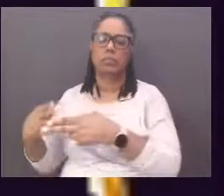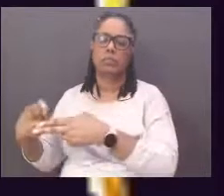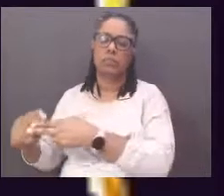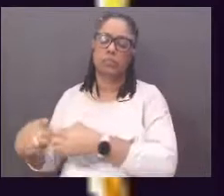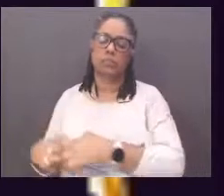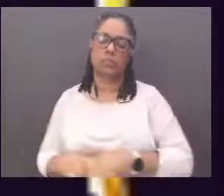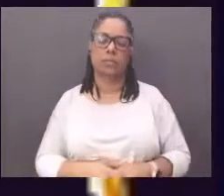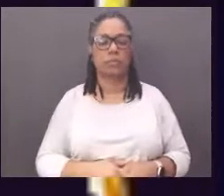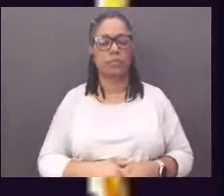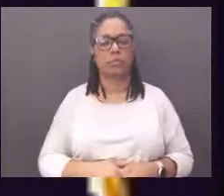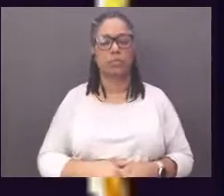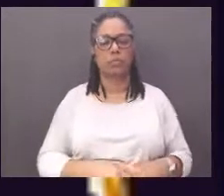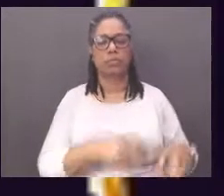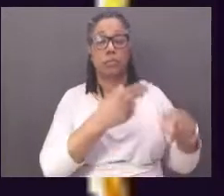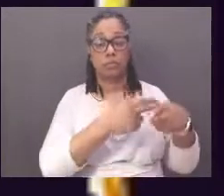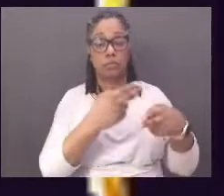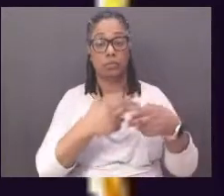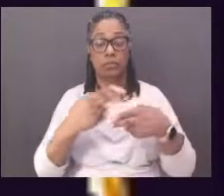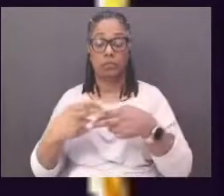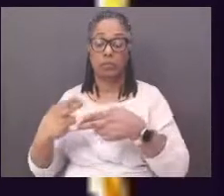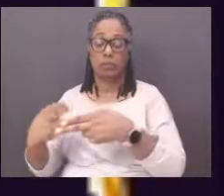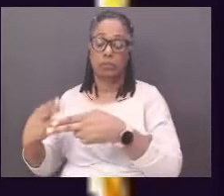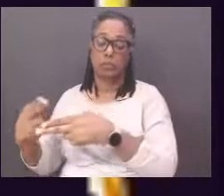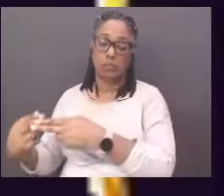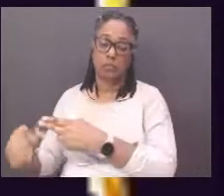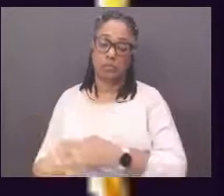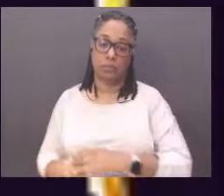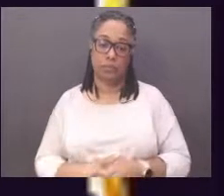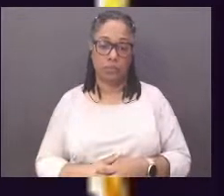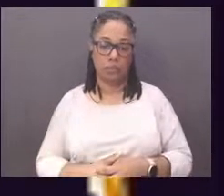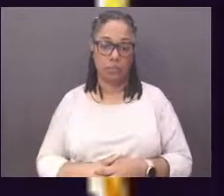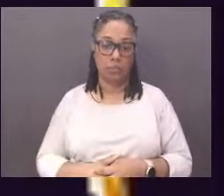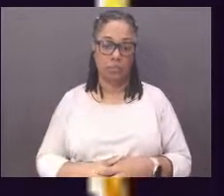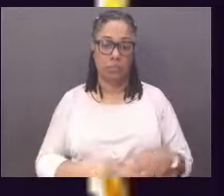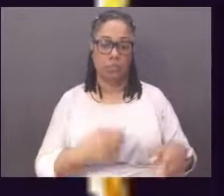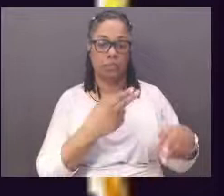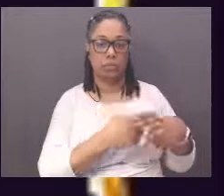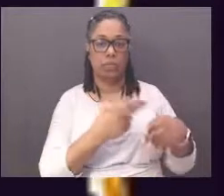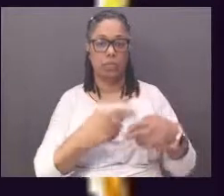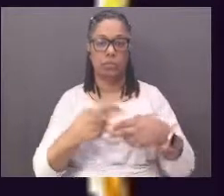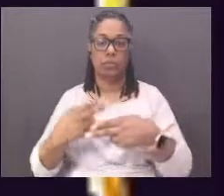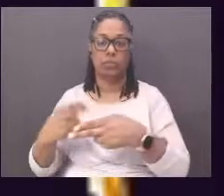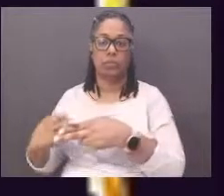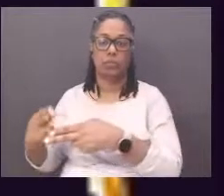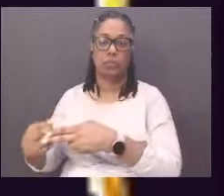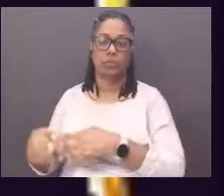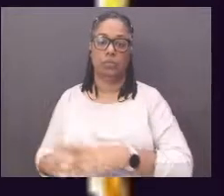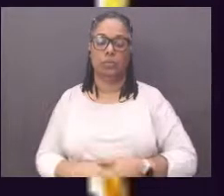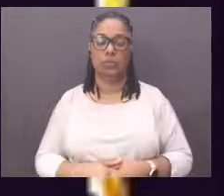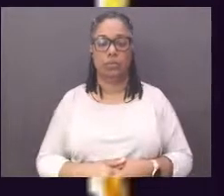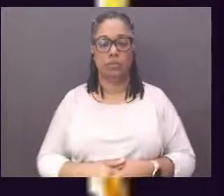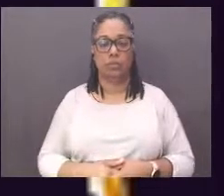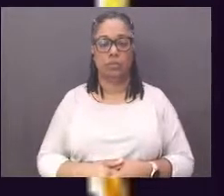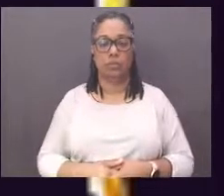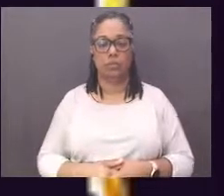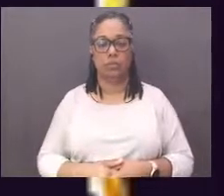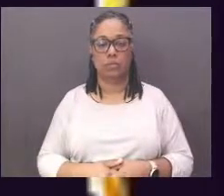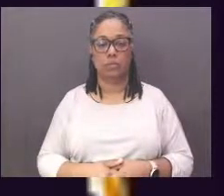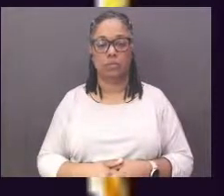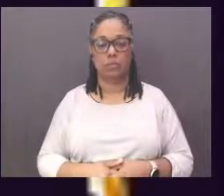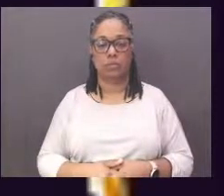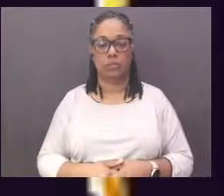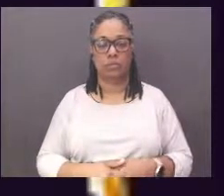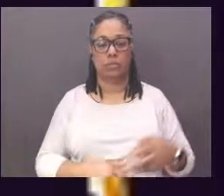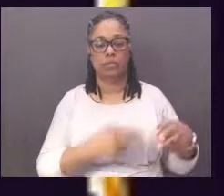Farr, Bertha Napper, Crystal and Anthony Abram, Rosalind Cole, Renate